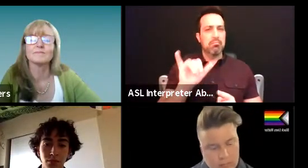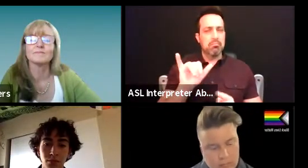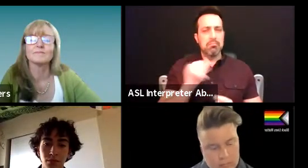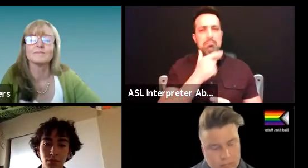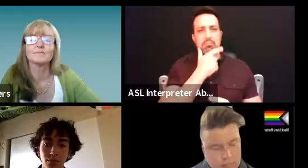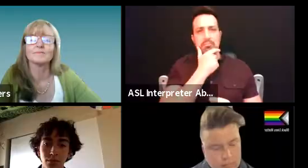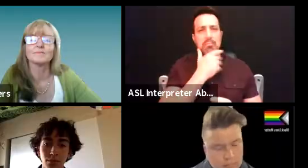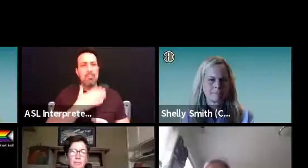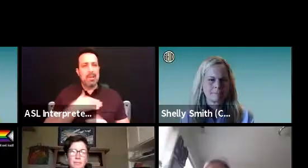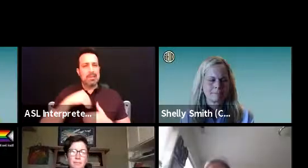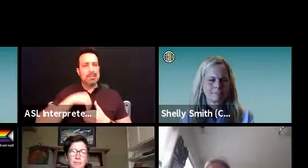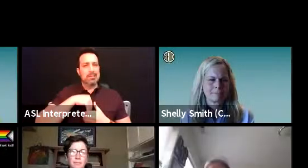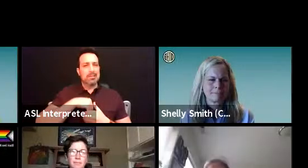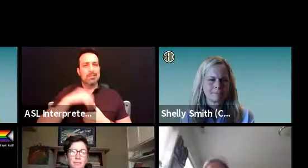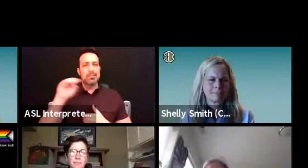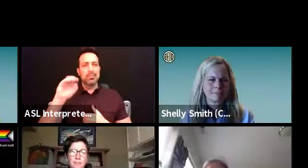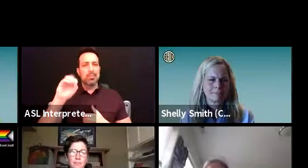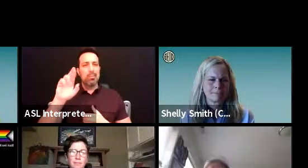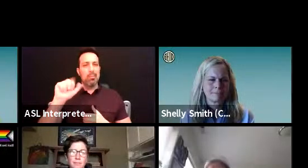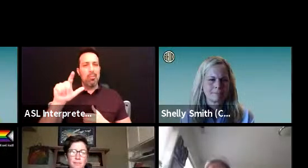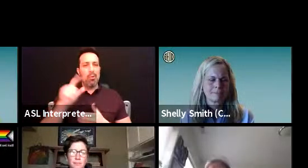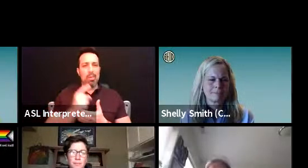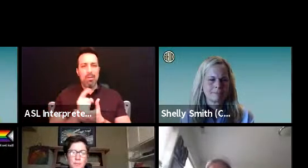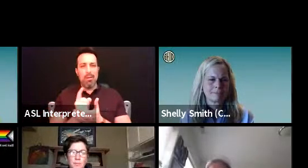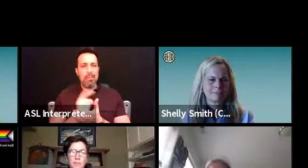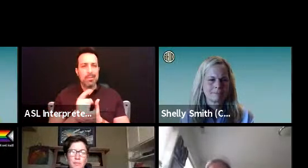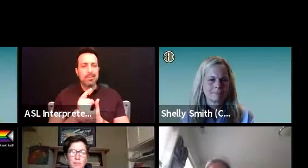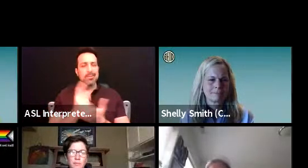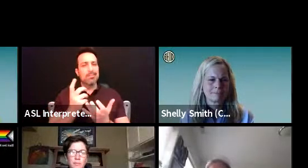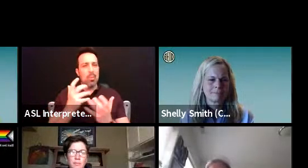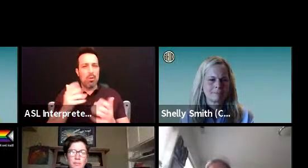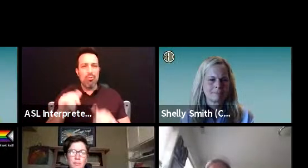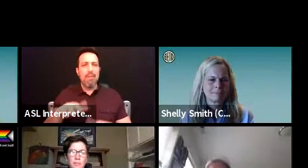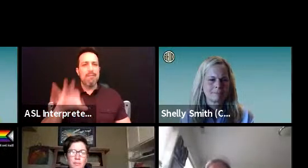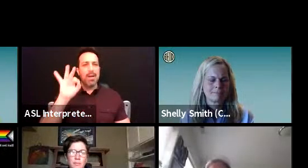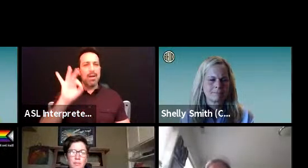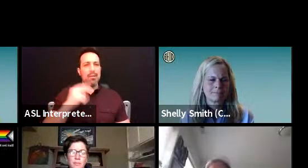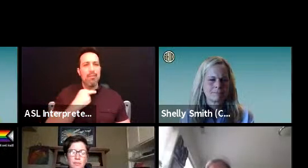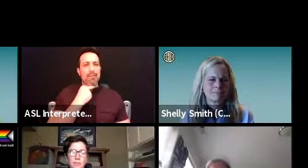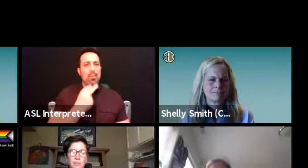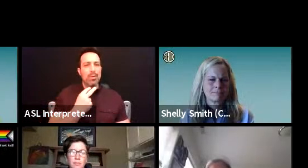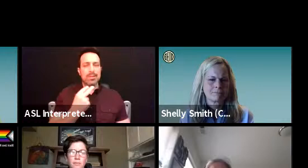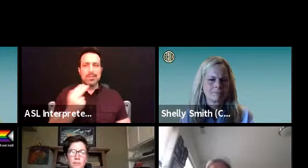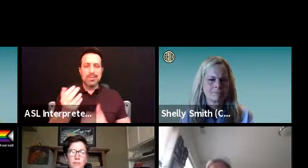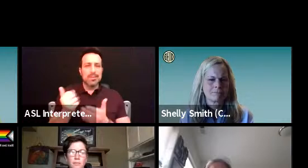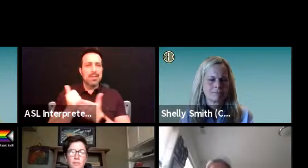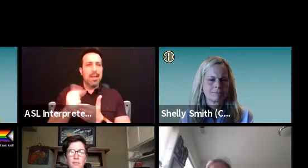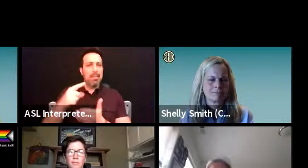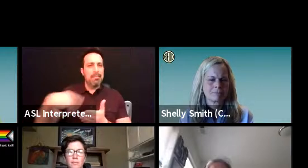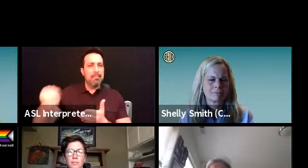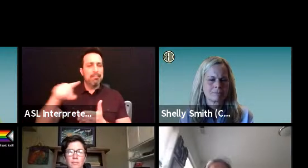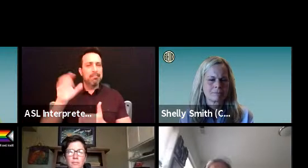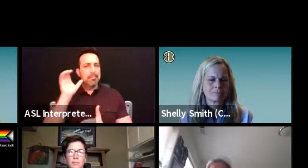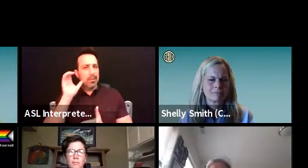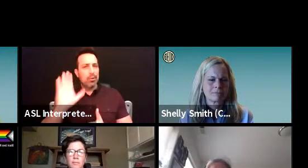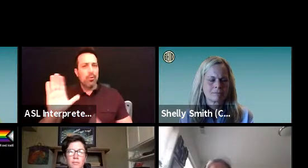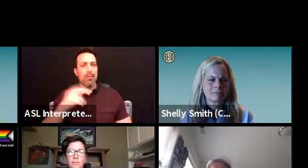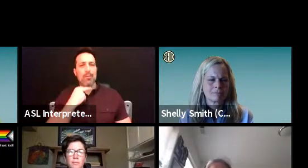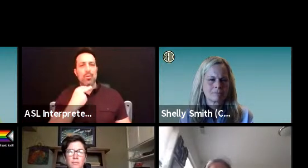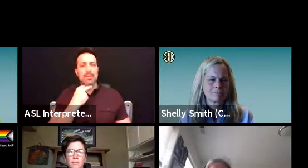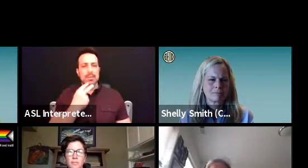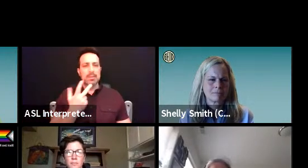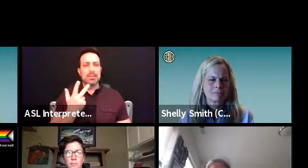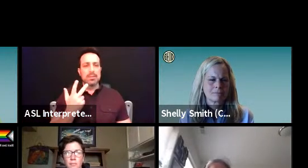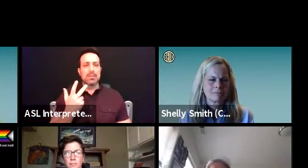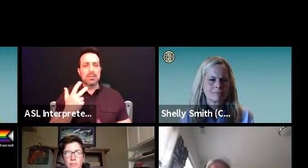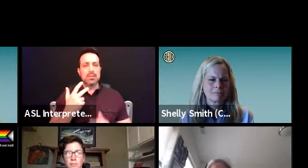my moral compass has always been to find the voices and help them get the voices and build